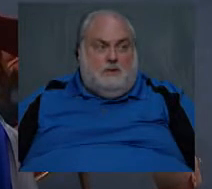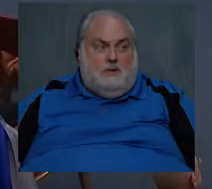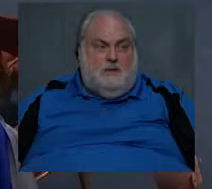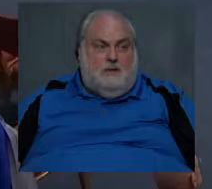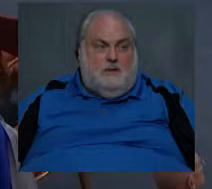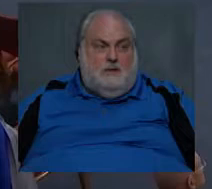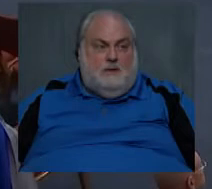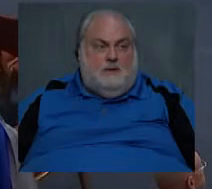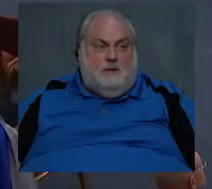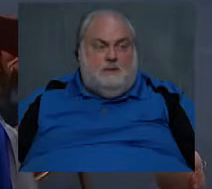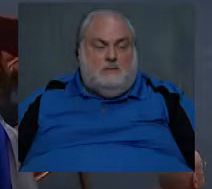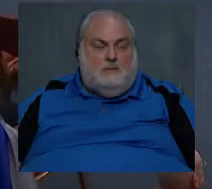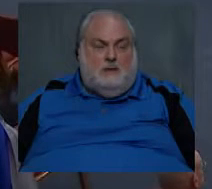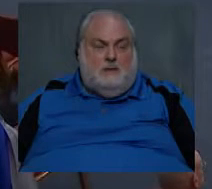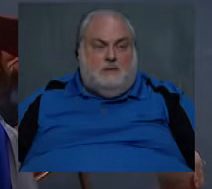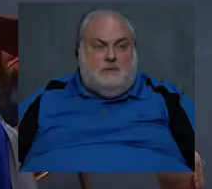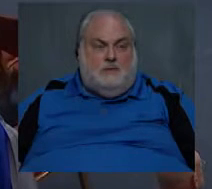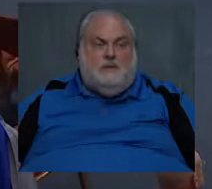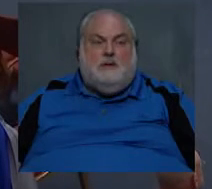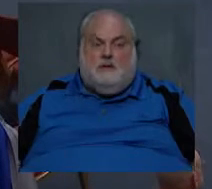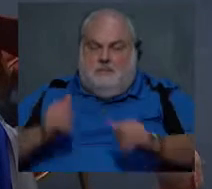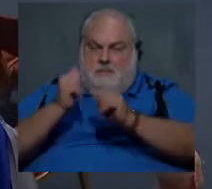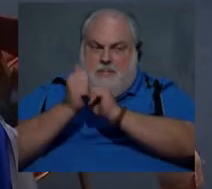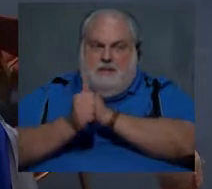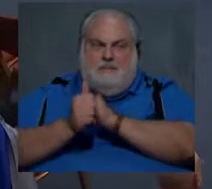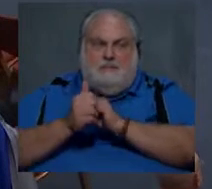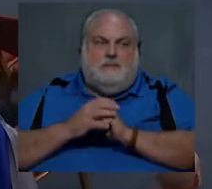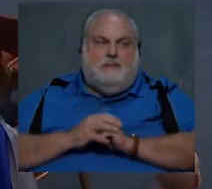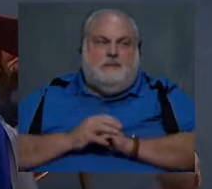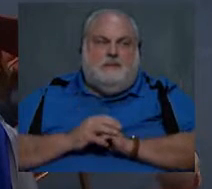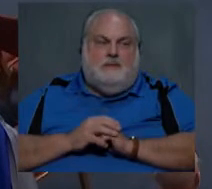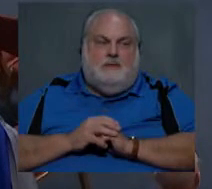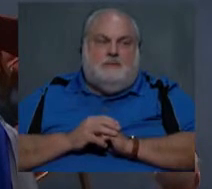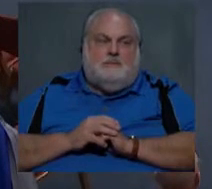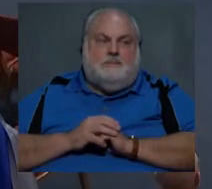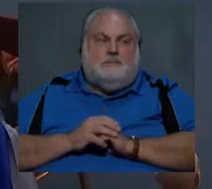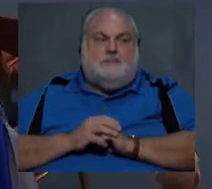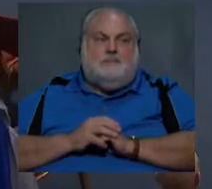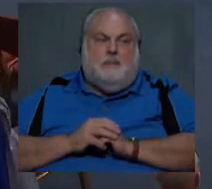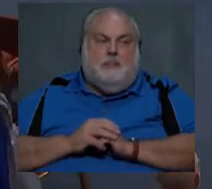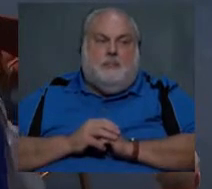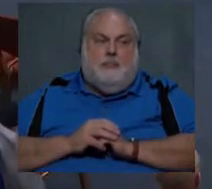Okay. Application passes.